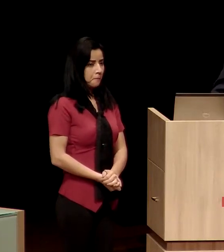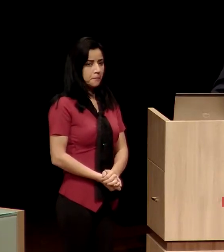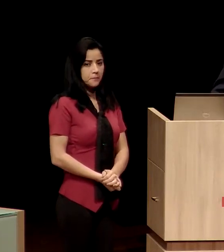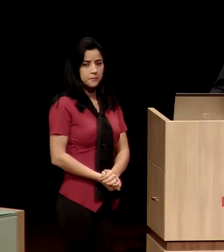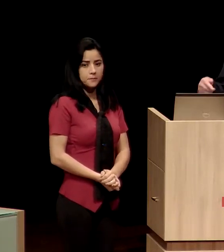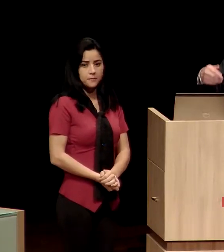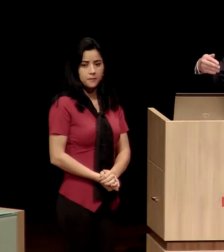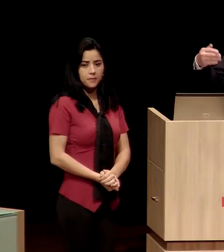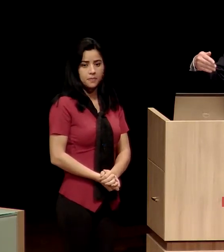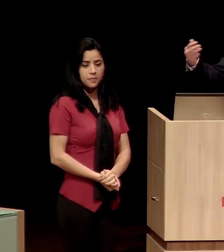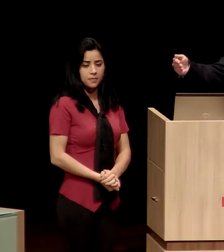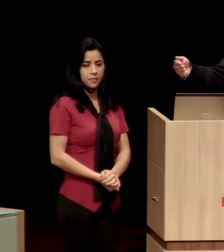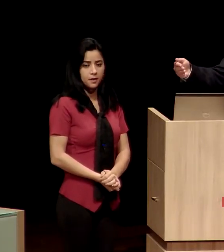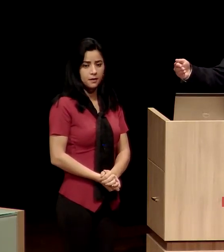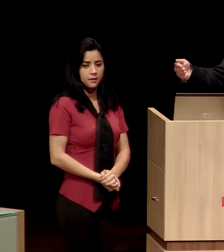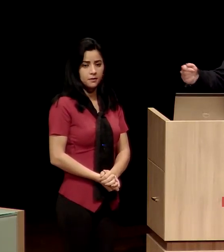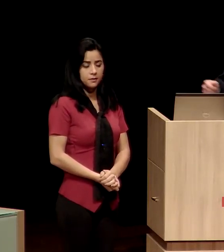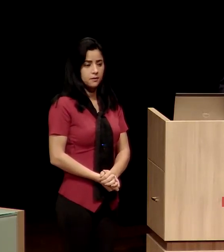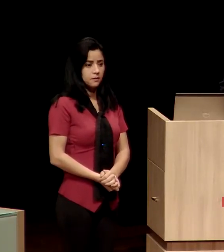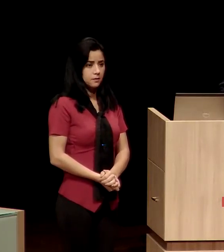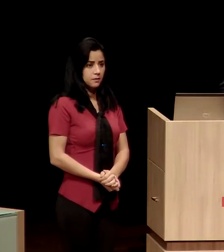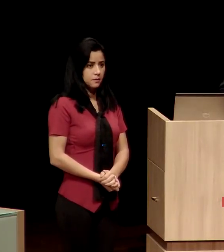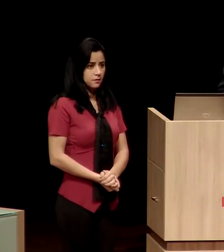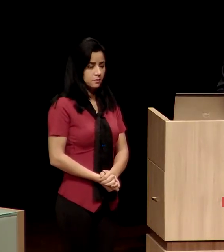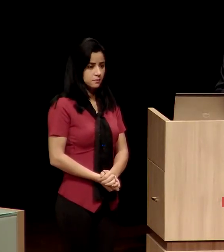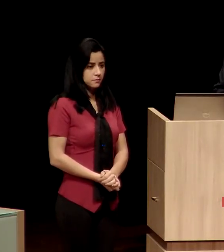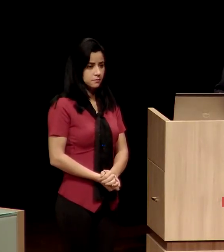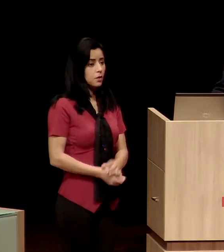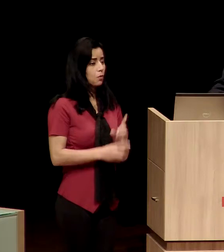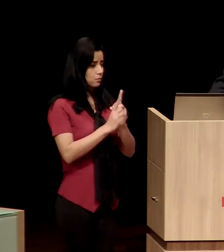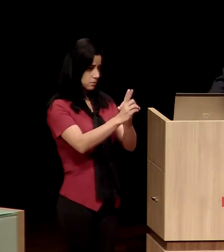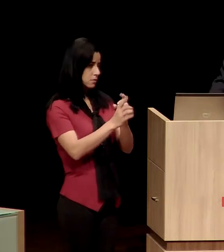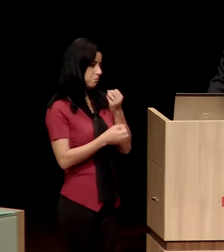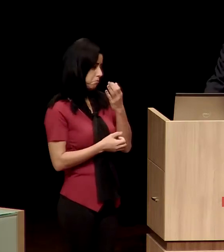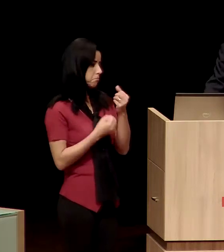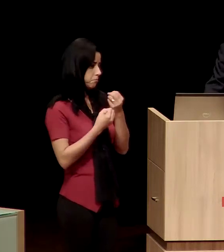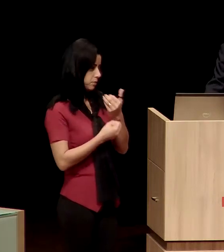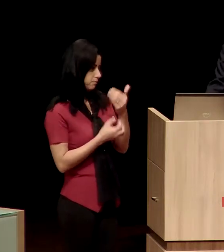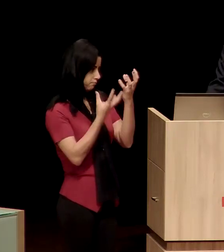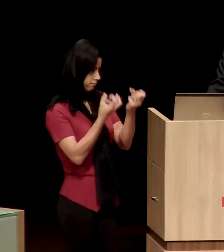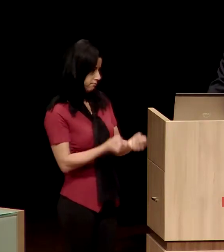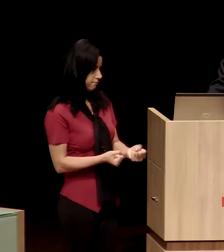better in this way? Sequential. Sequential. Okay.